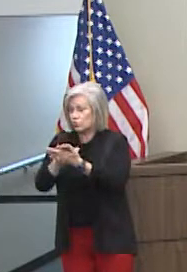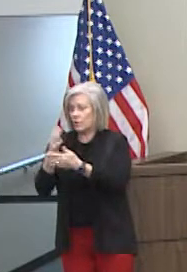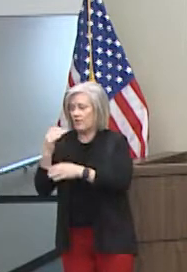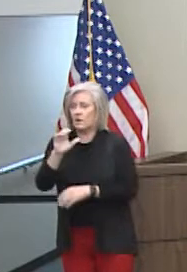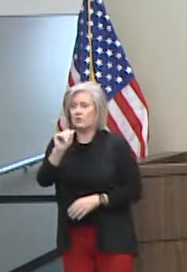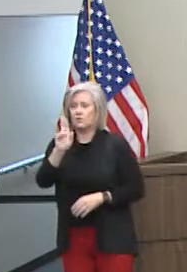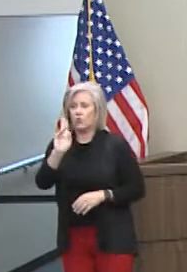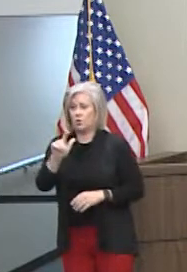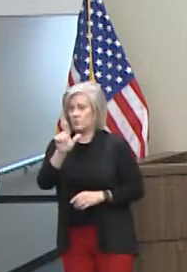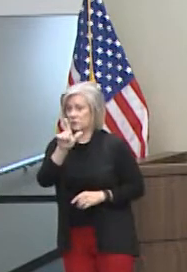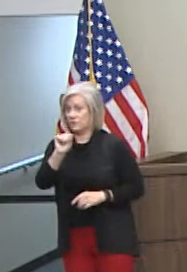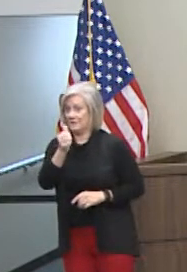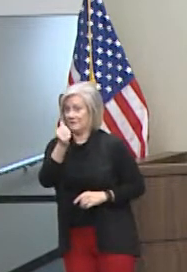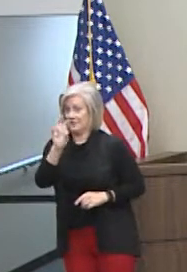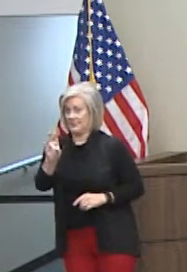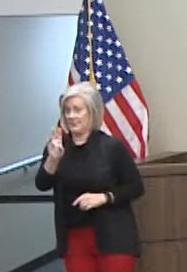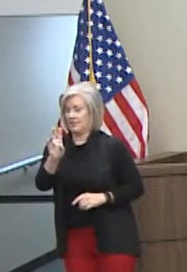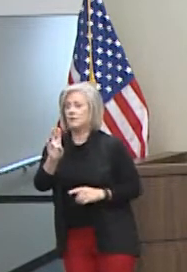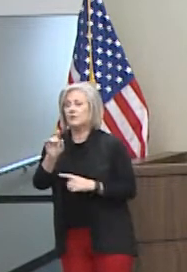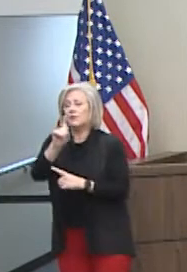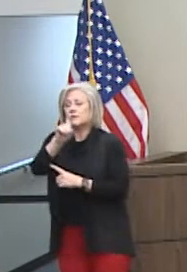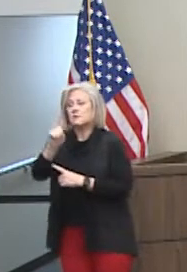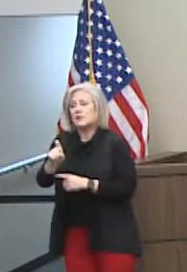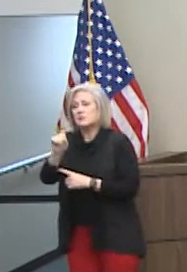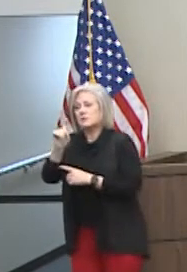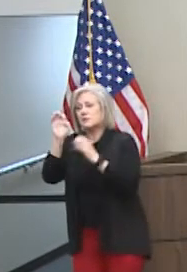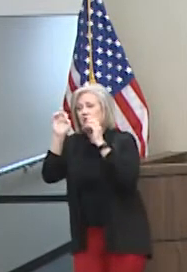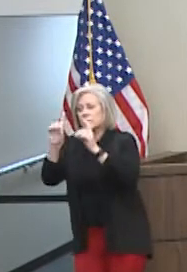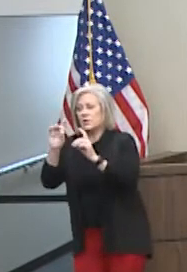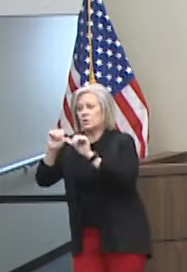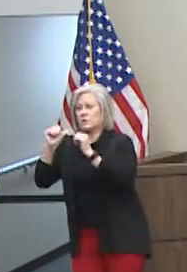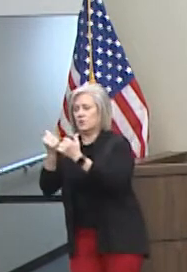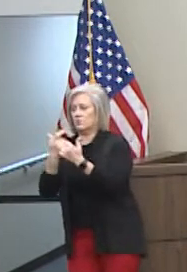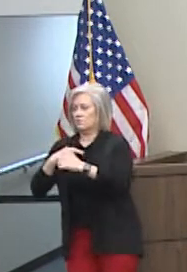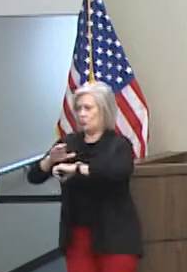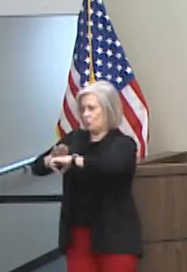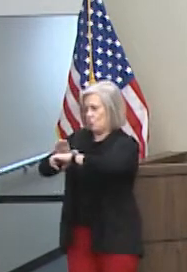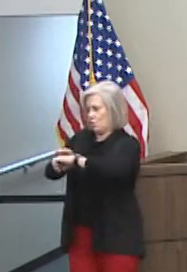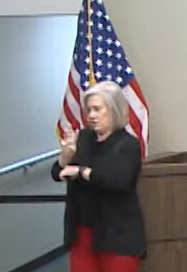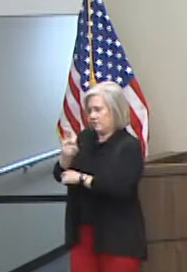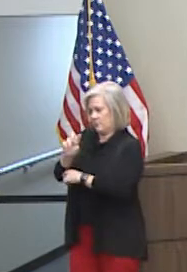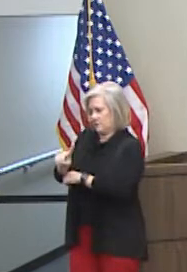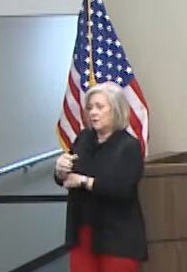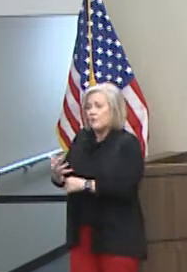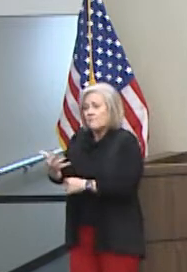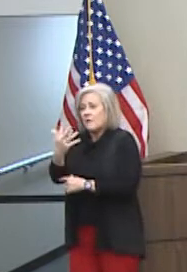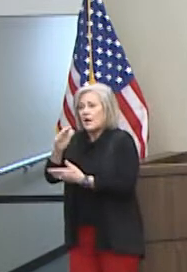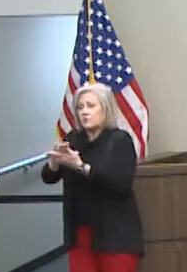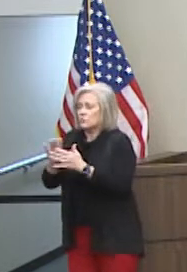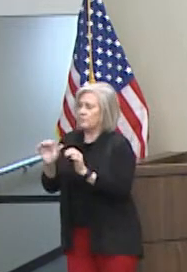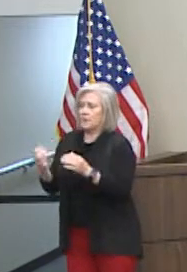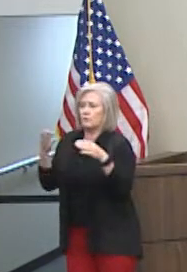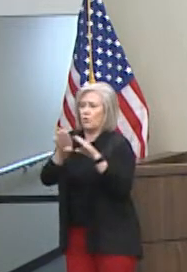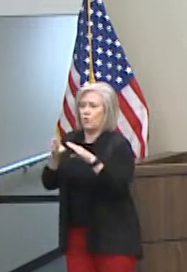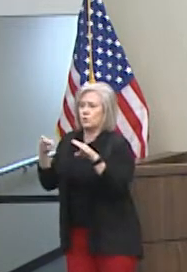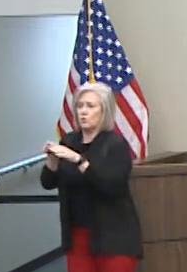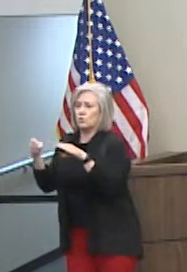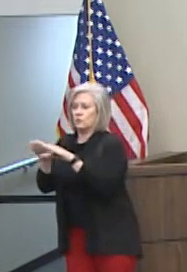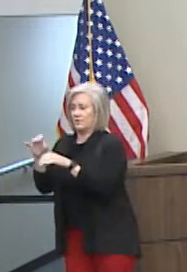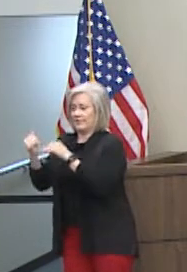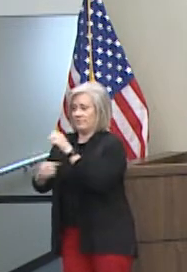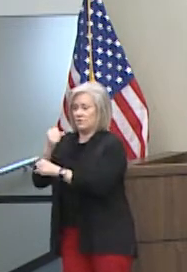August 2017, the Texas Education Agency warned us that five schools could face closure at the end of that school